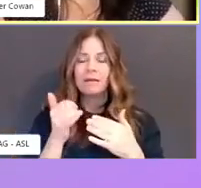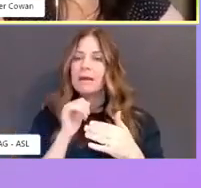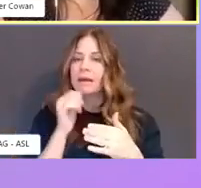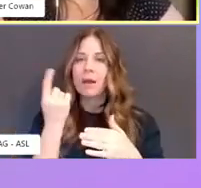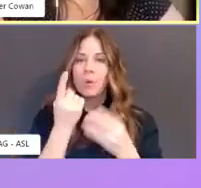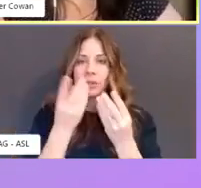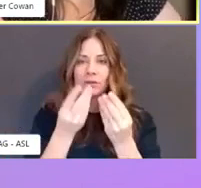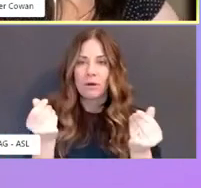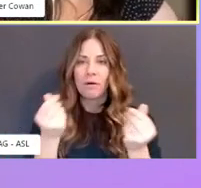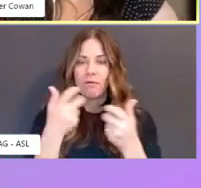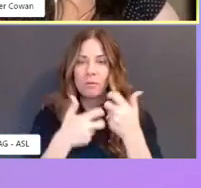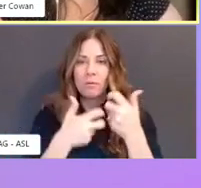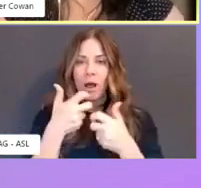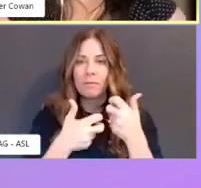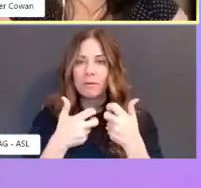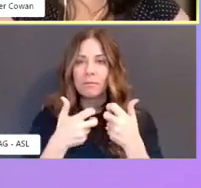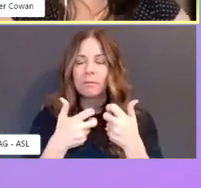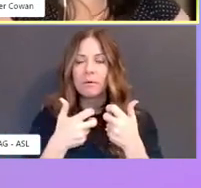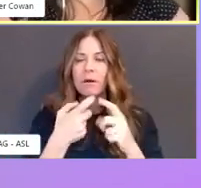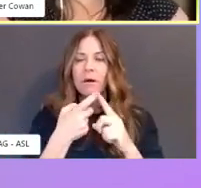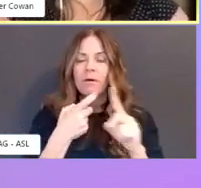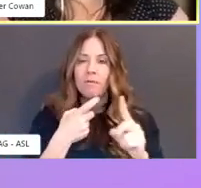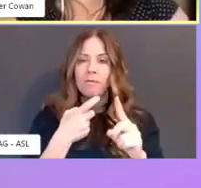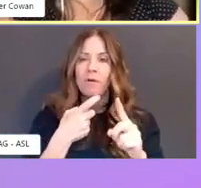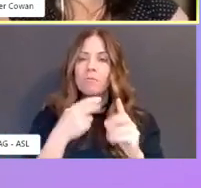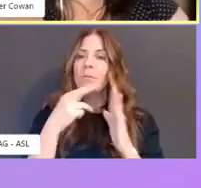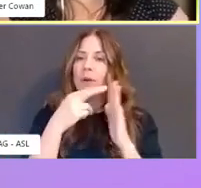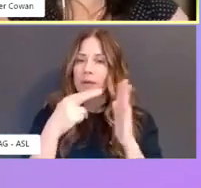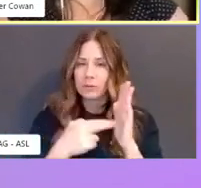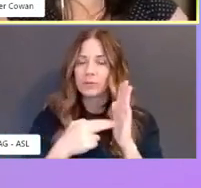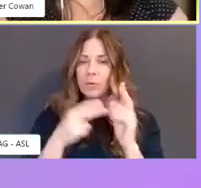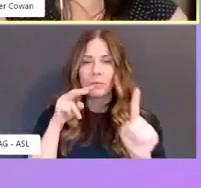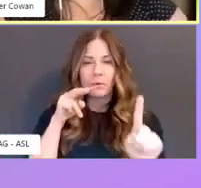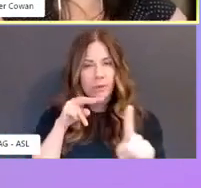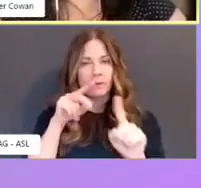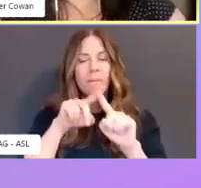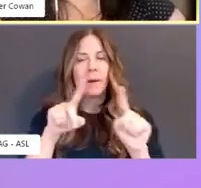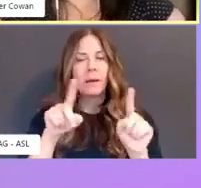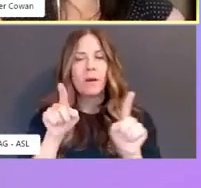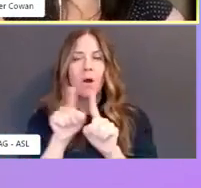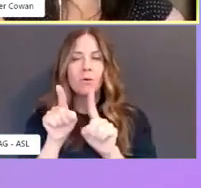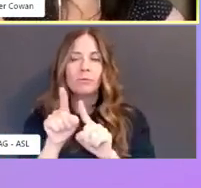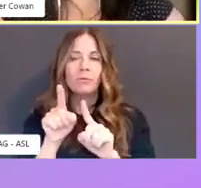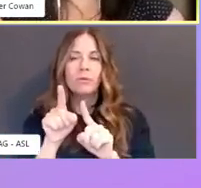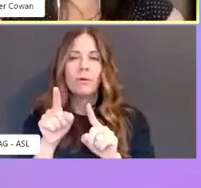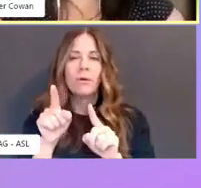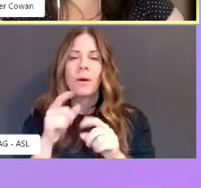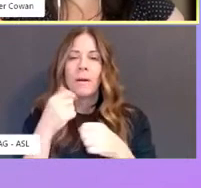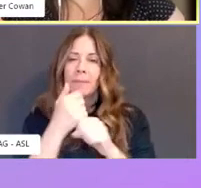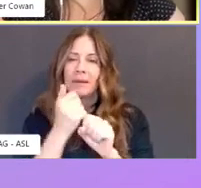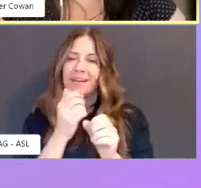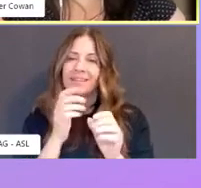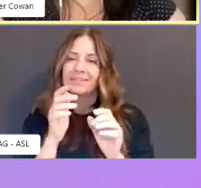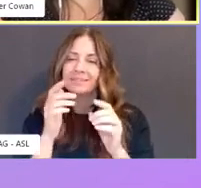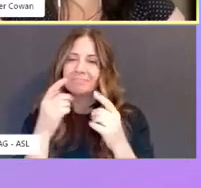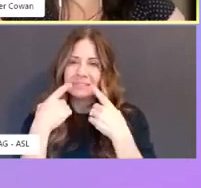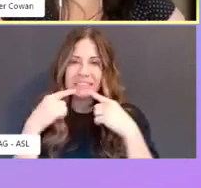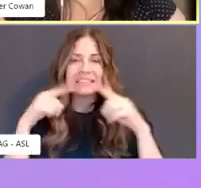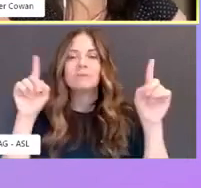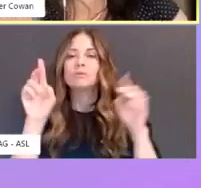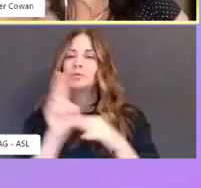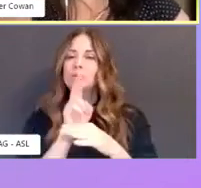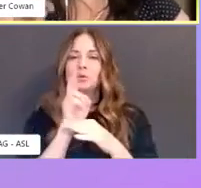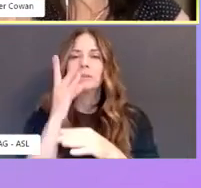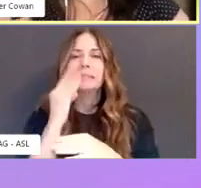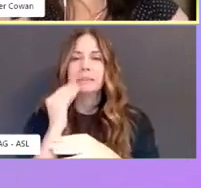only solve the problem from a regulatory perspective, but it's also going to help to create an exceptional user